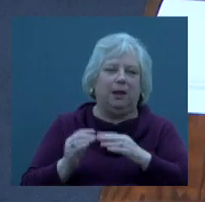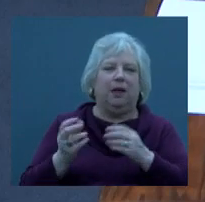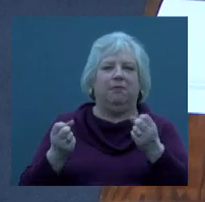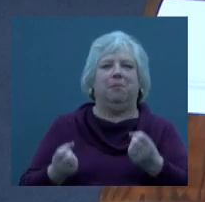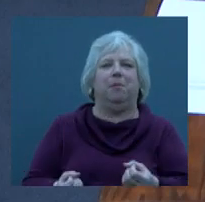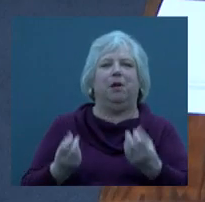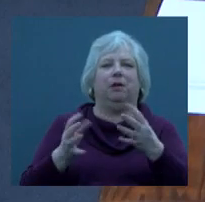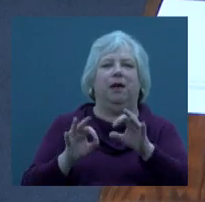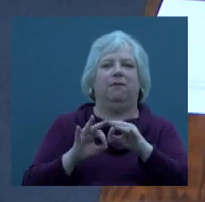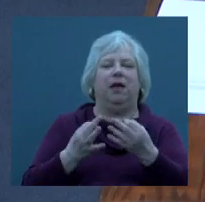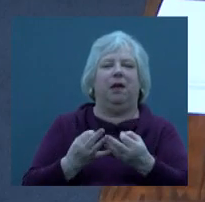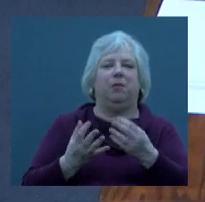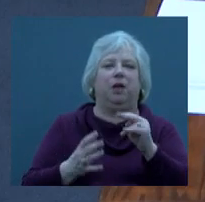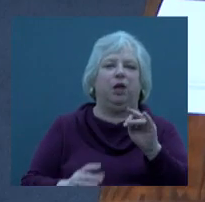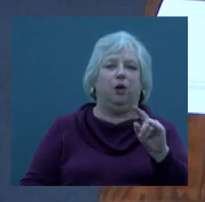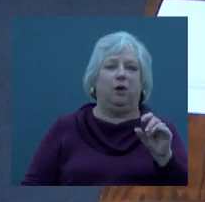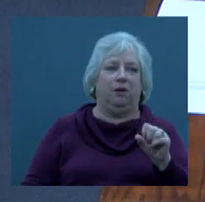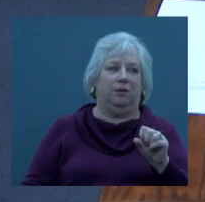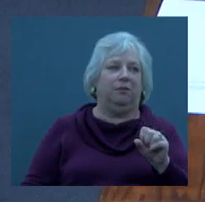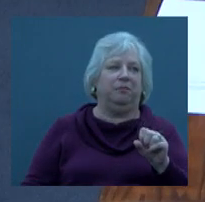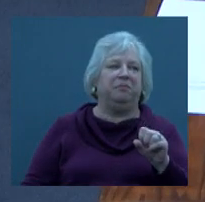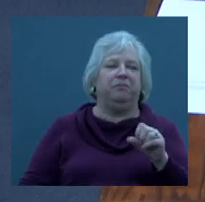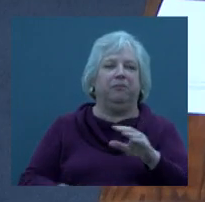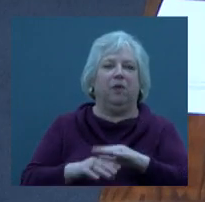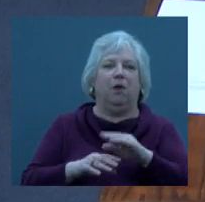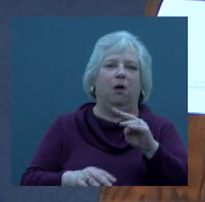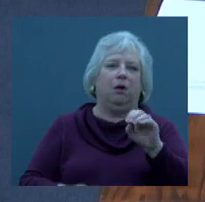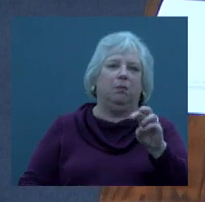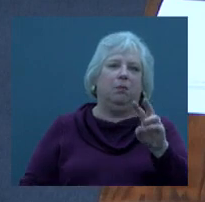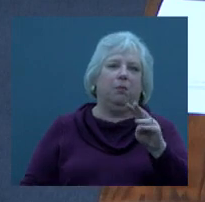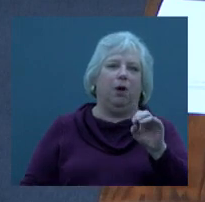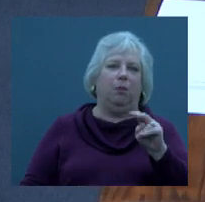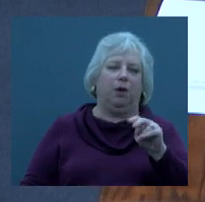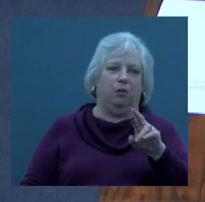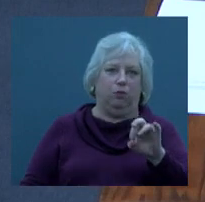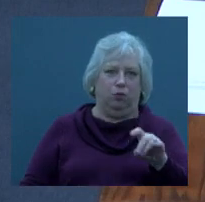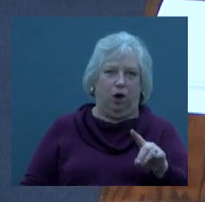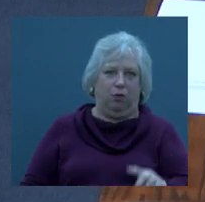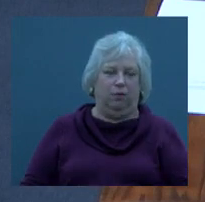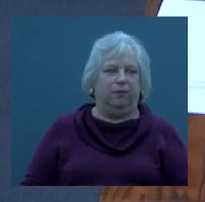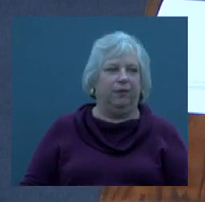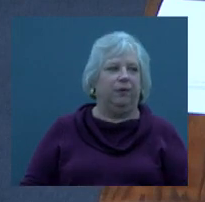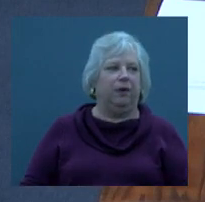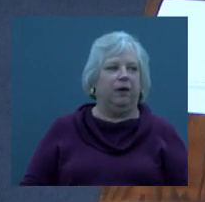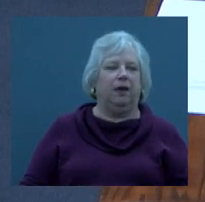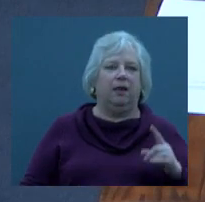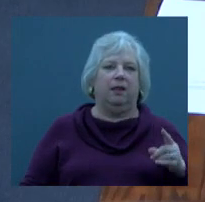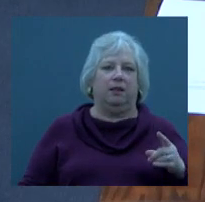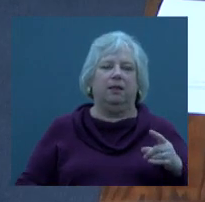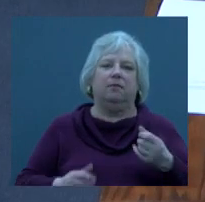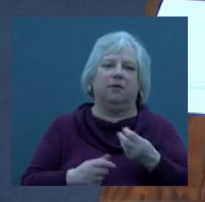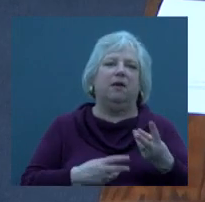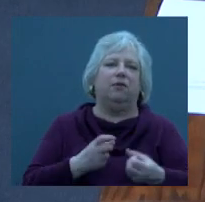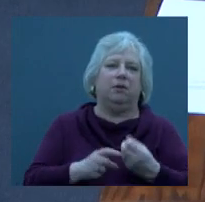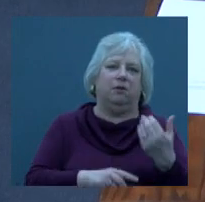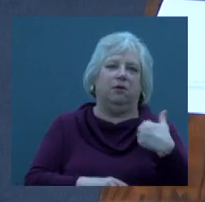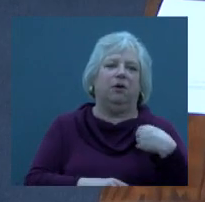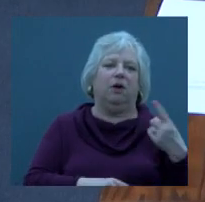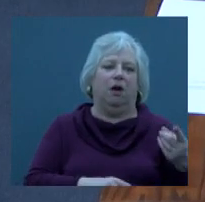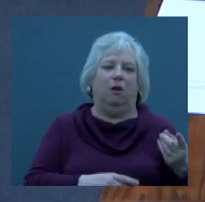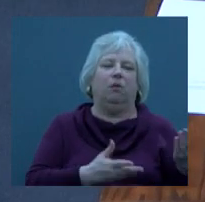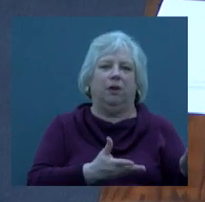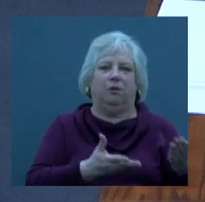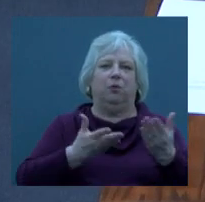of multifamily units on Bowman Road. This was presented to us several years ago, as he